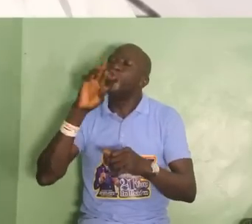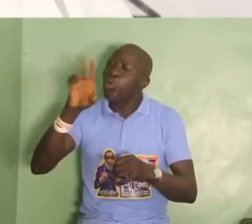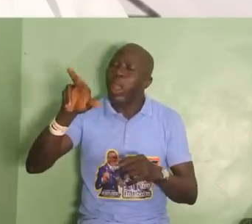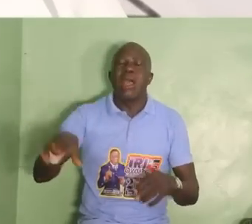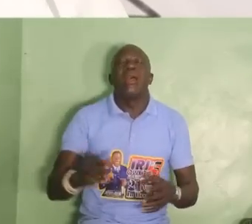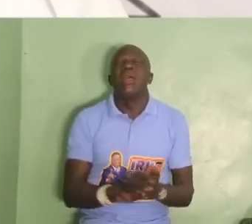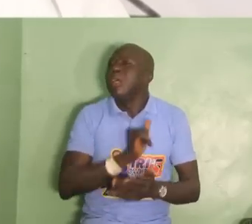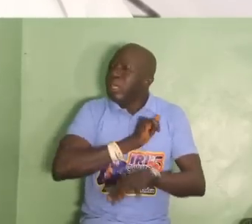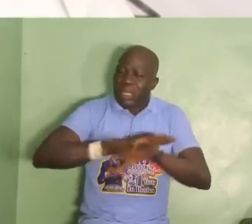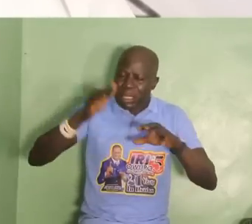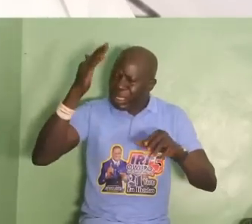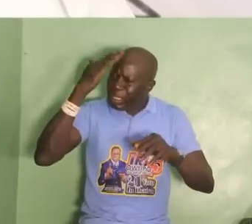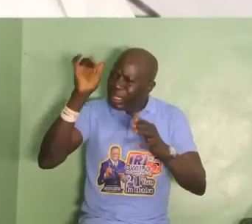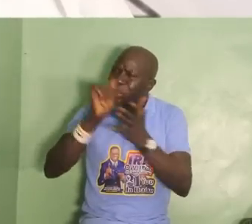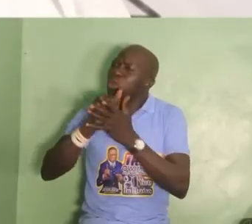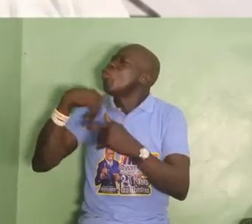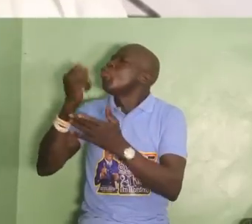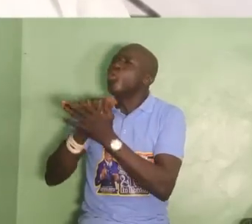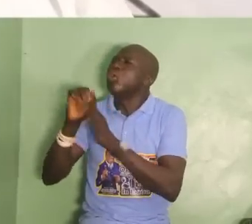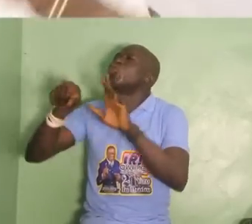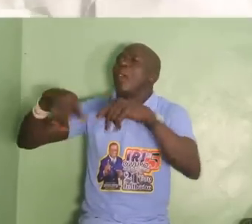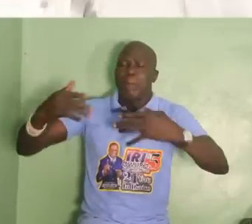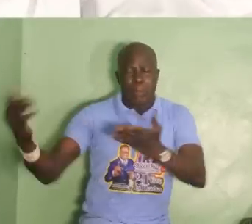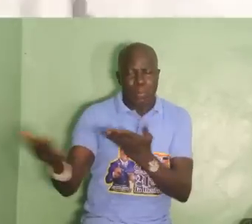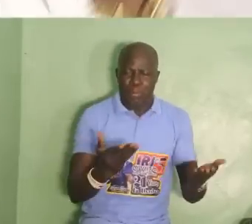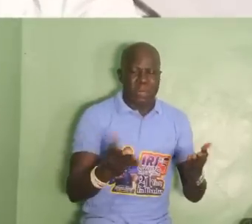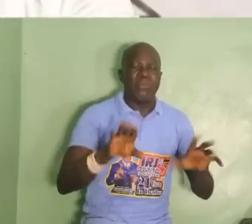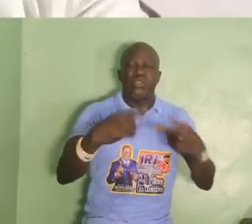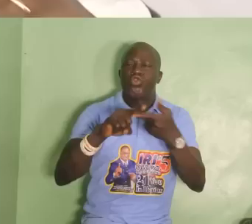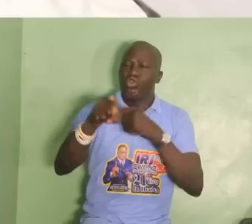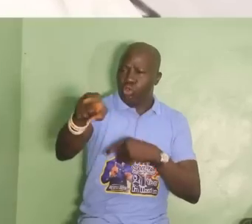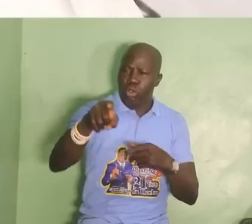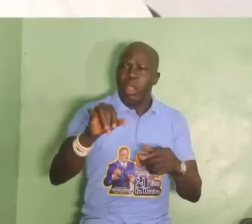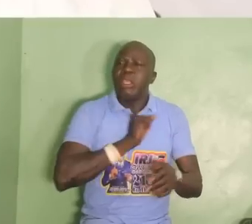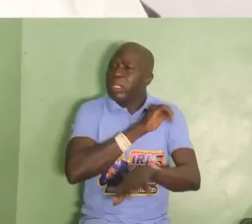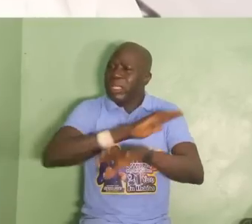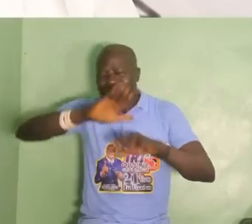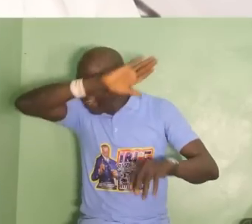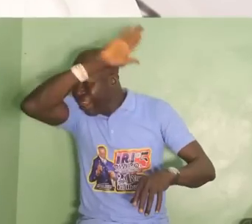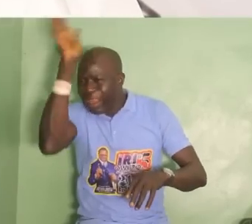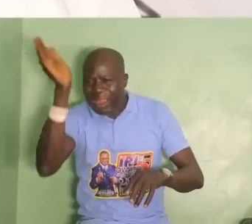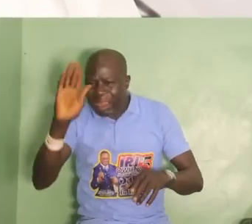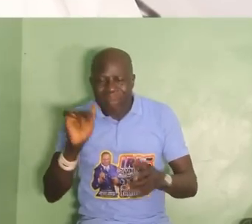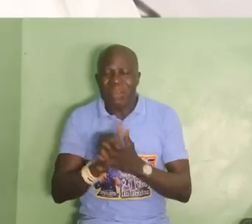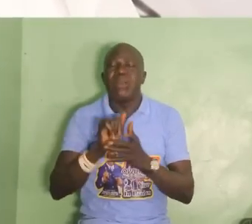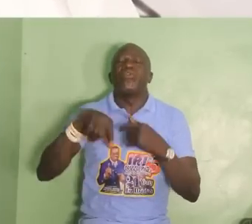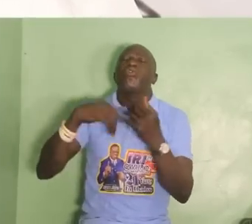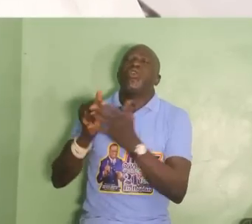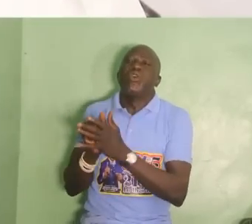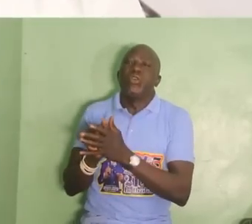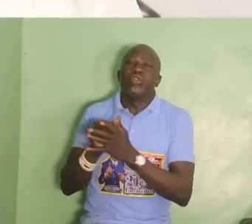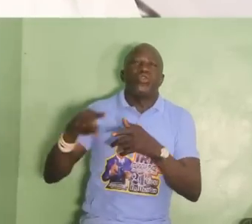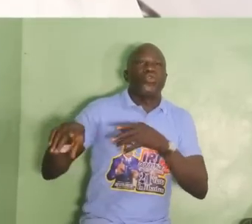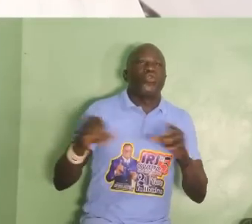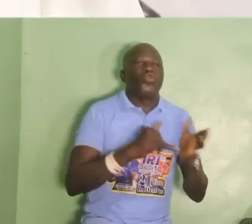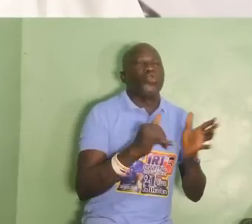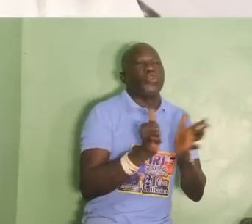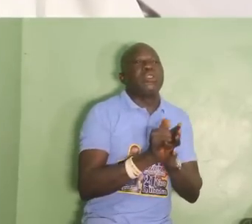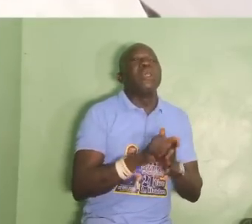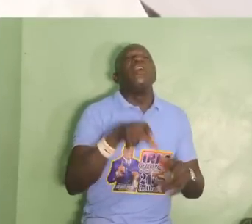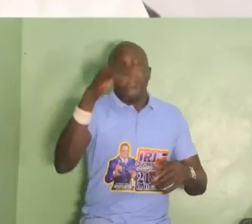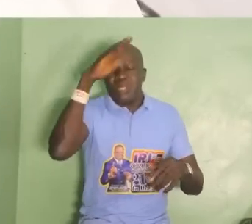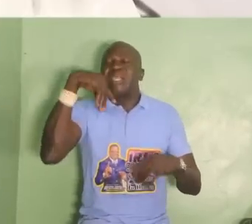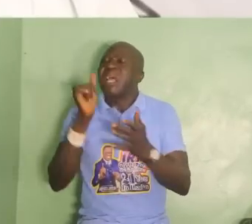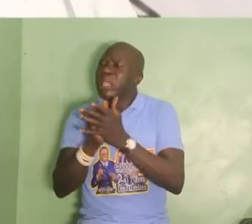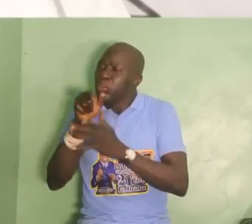in the room of battle. I won't know what better, but they're back. They're going back to one. The battle carrier, they are befriending with him. What that one back on